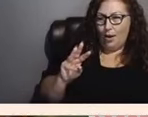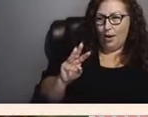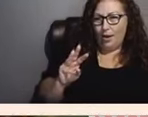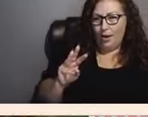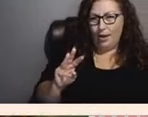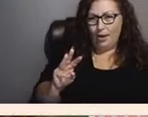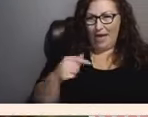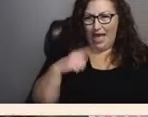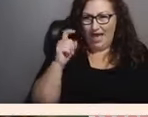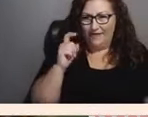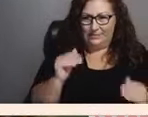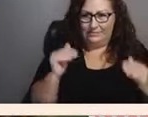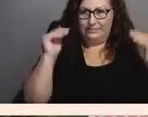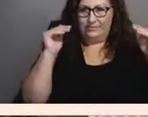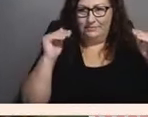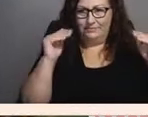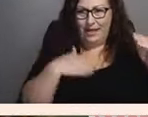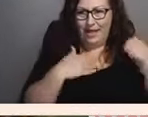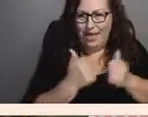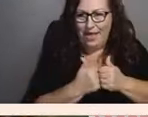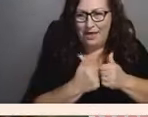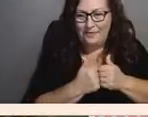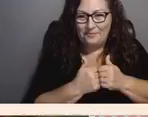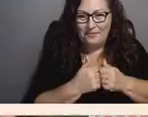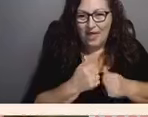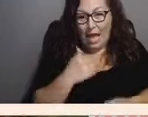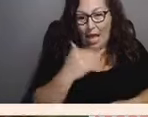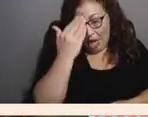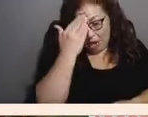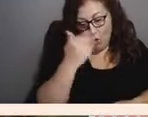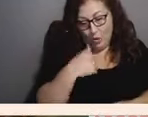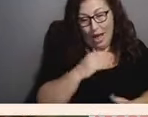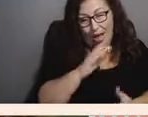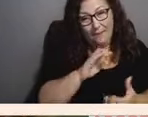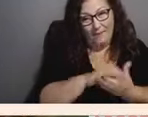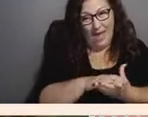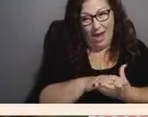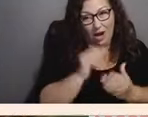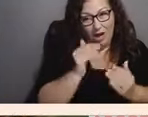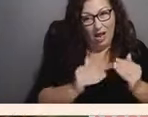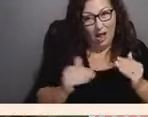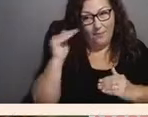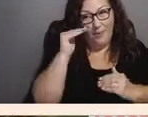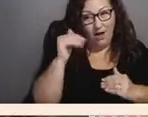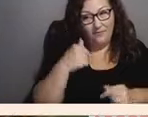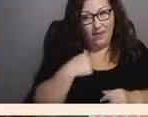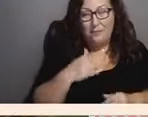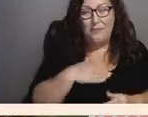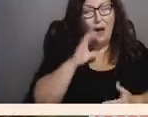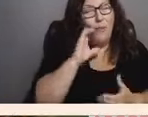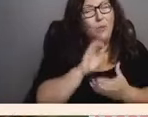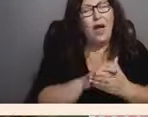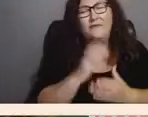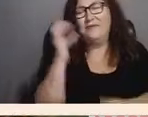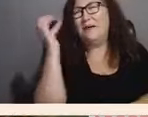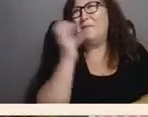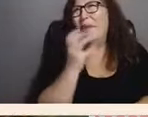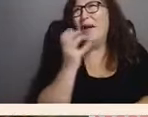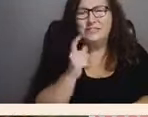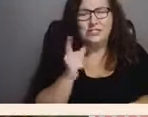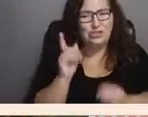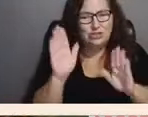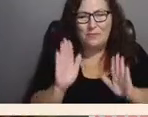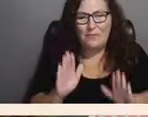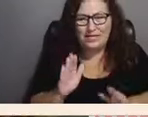my game. I know I married out of my league. My wife is amazing. My wife is tremendous. My wife